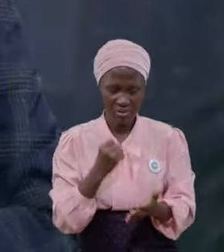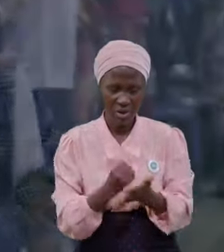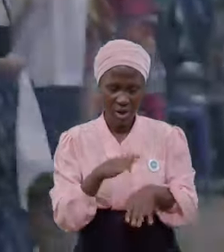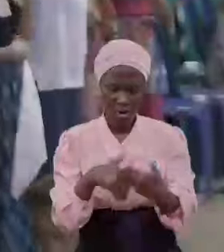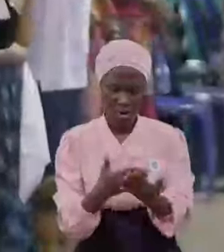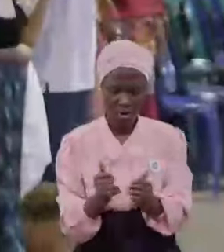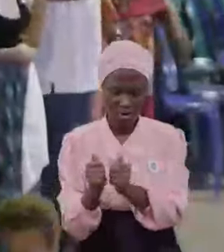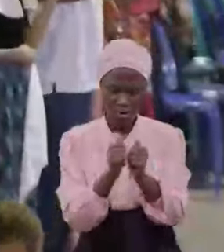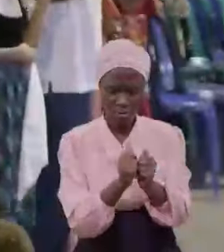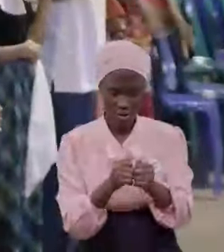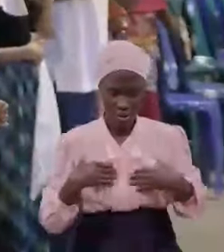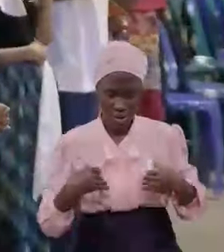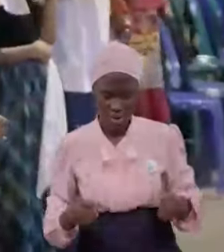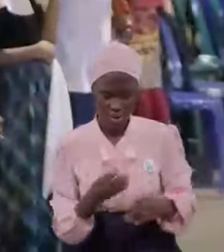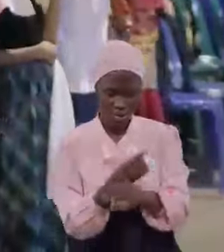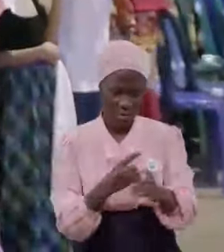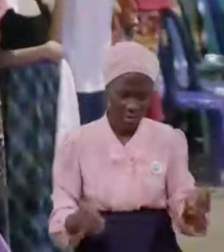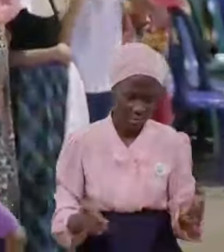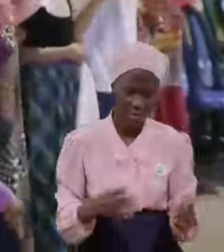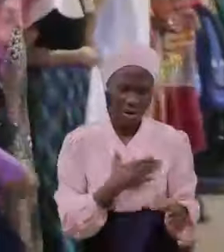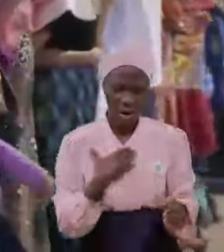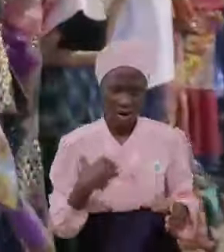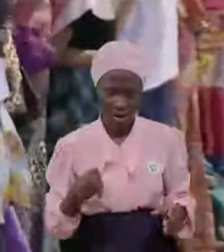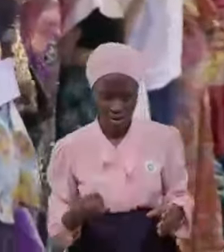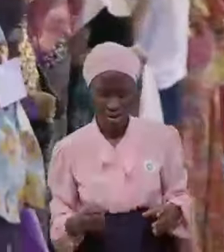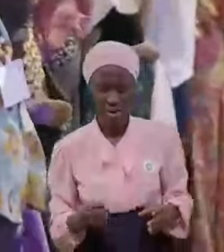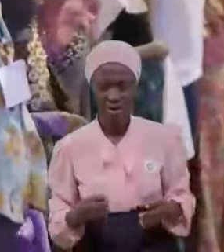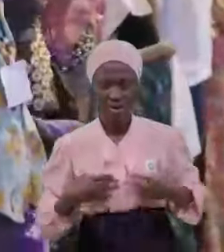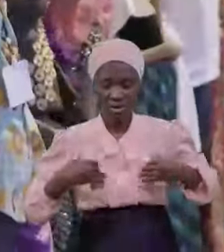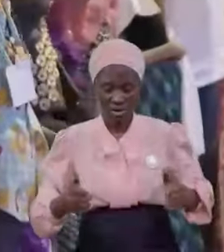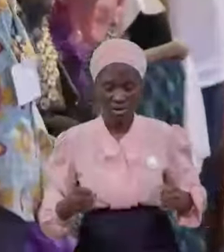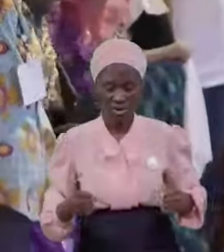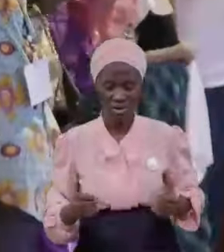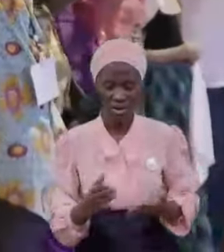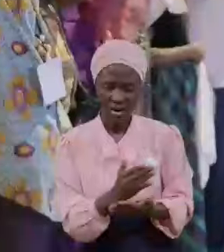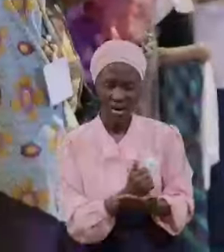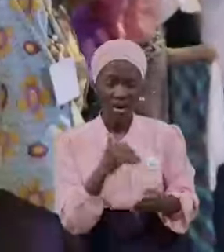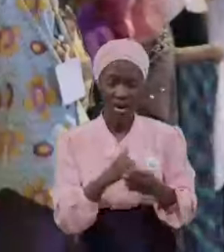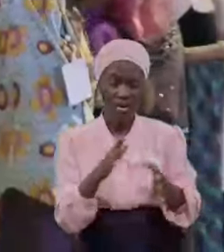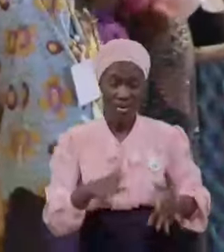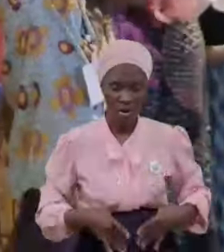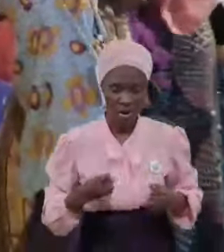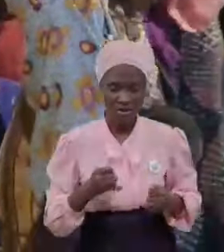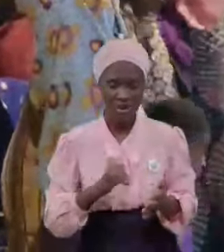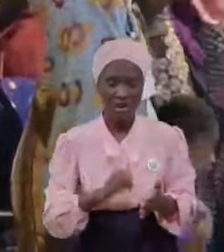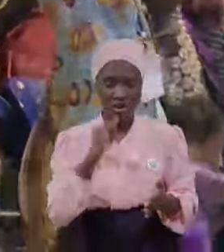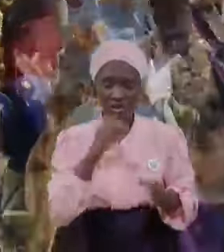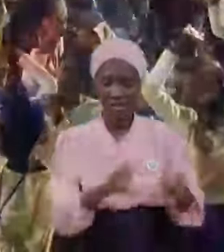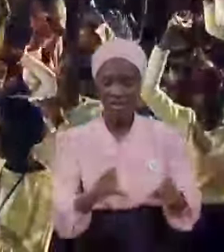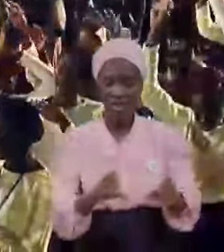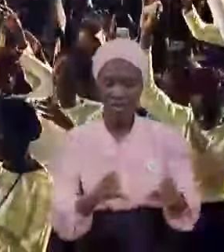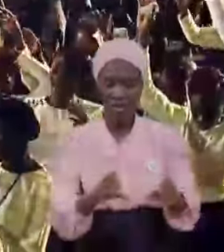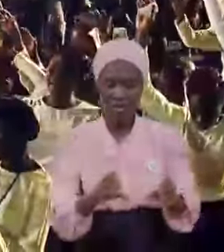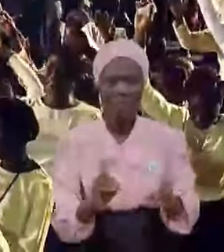life. It is done. Where? It is done.